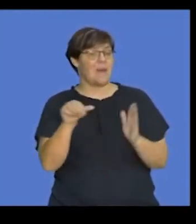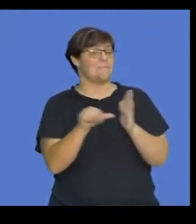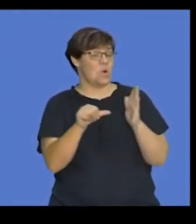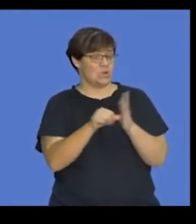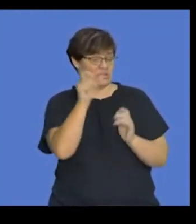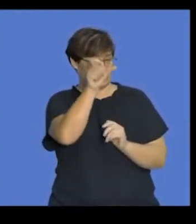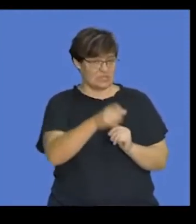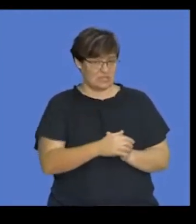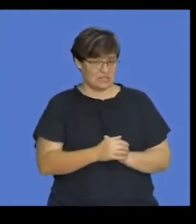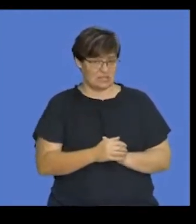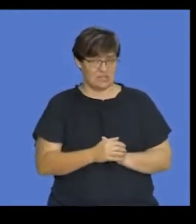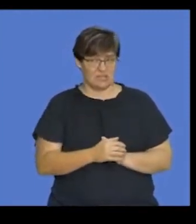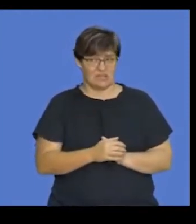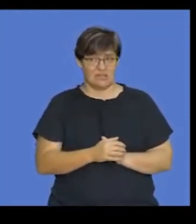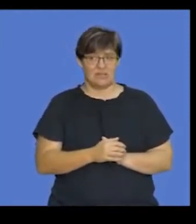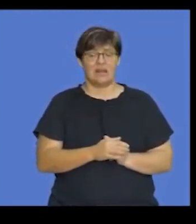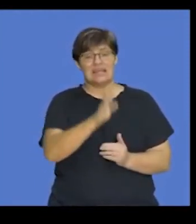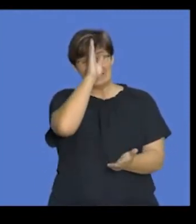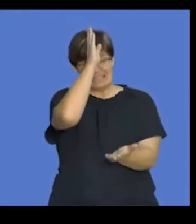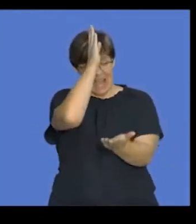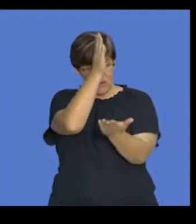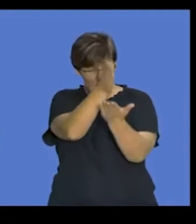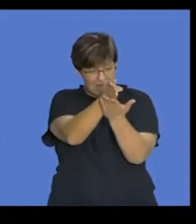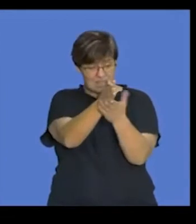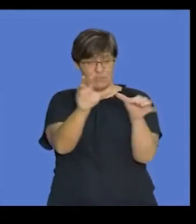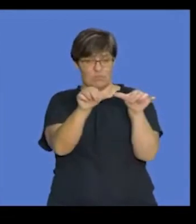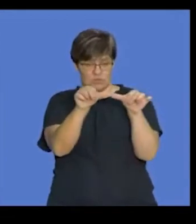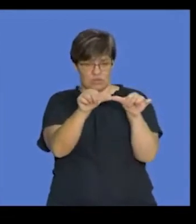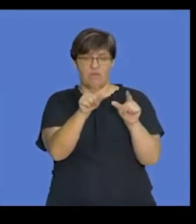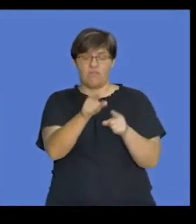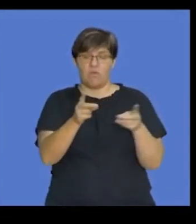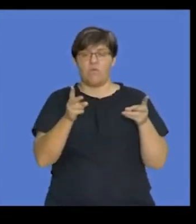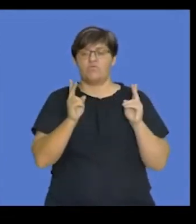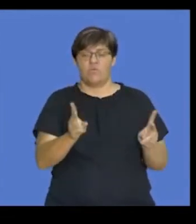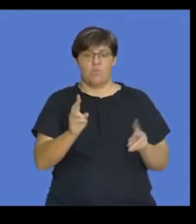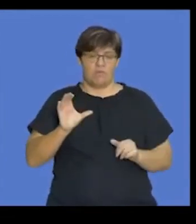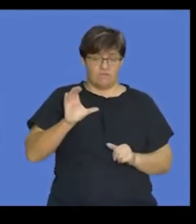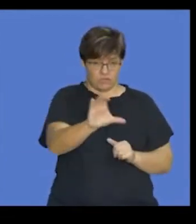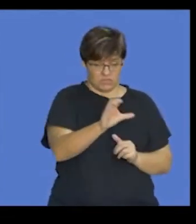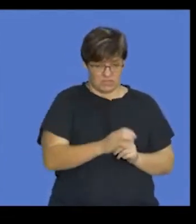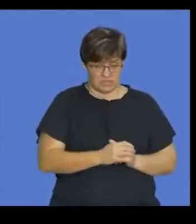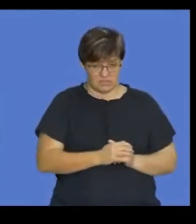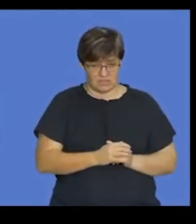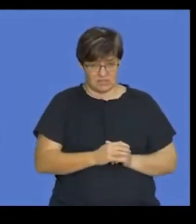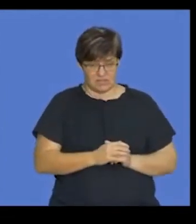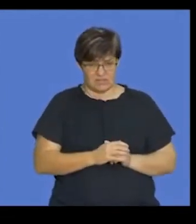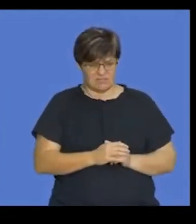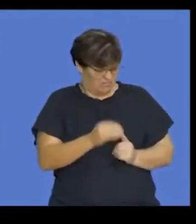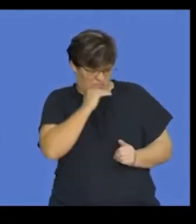Friction, now here we get into some important terms, is directly proportional to the normal